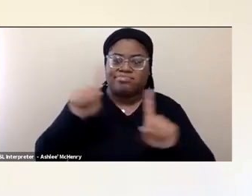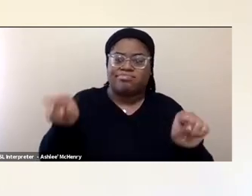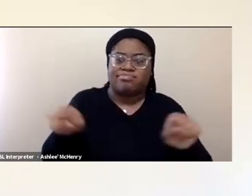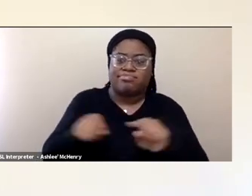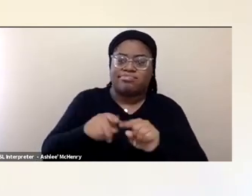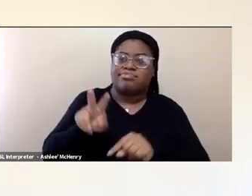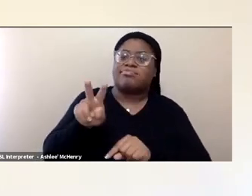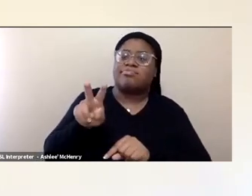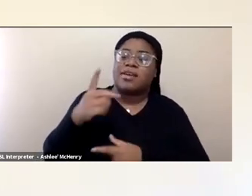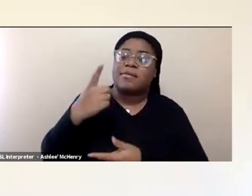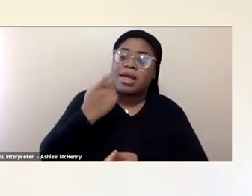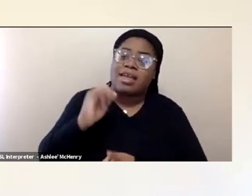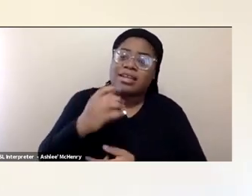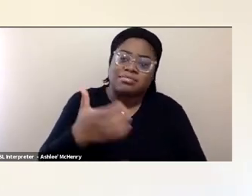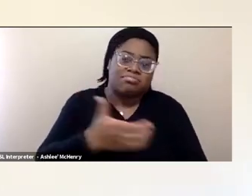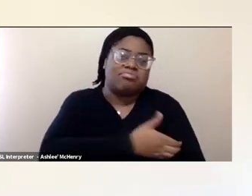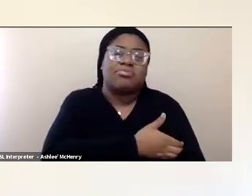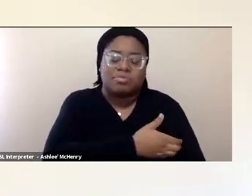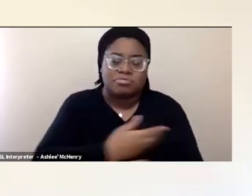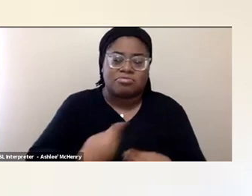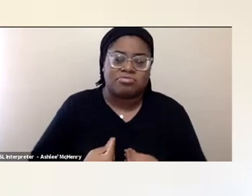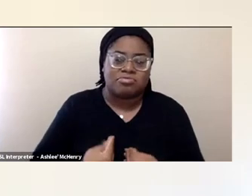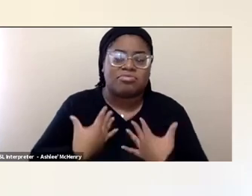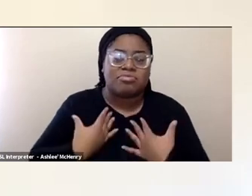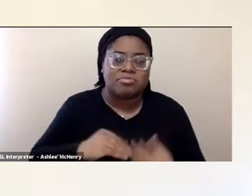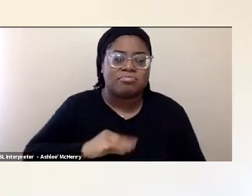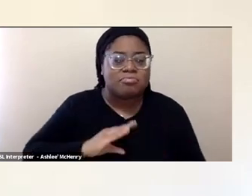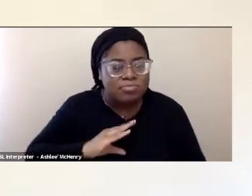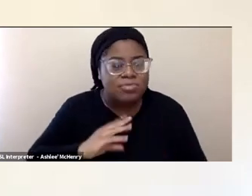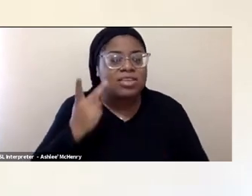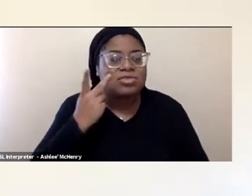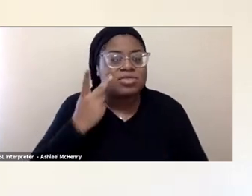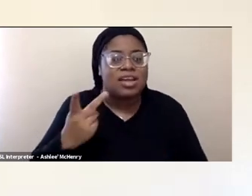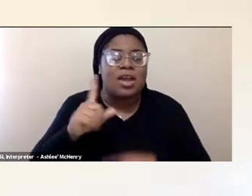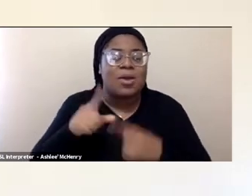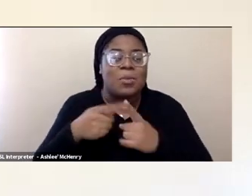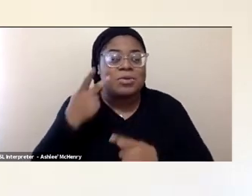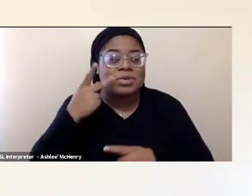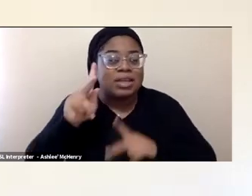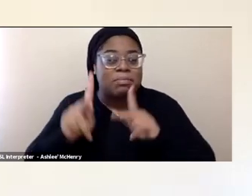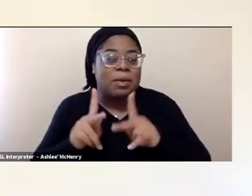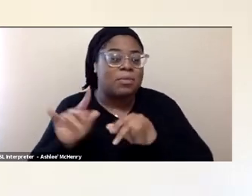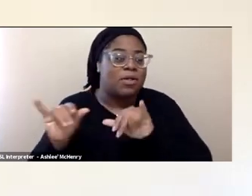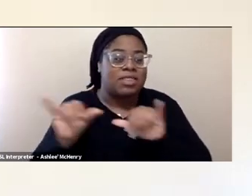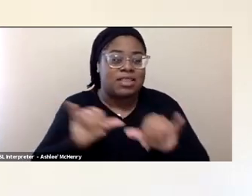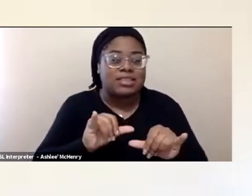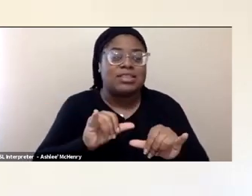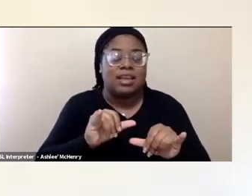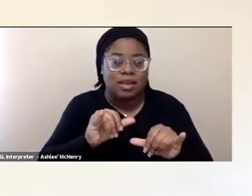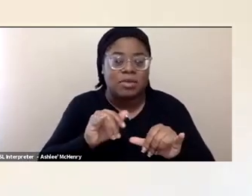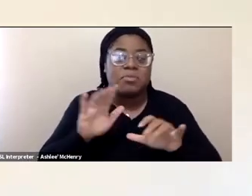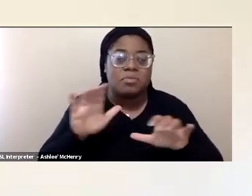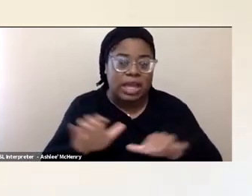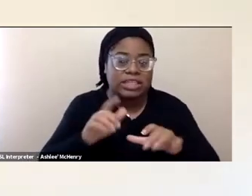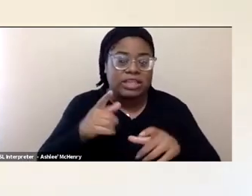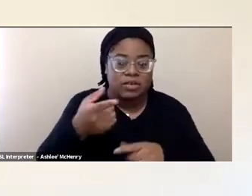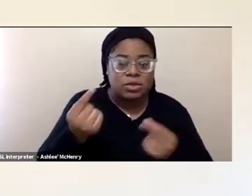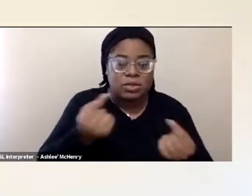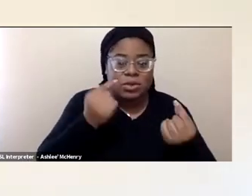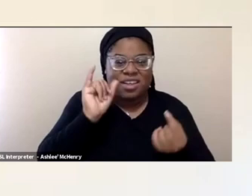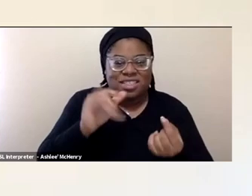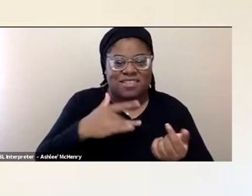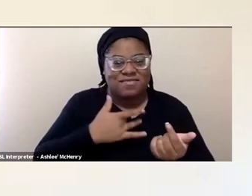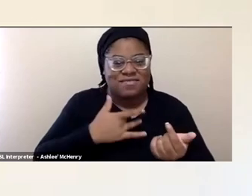is this empowerment that you feel when you see someone doing something that you want to do, because all of a sudden it becomes so much more